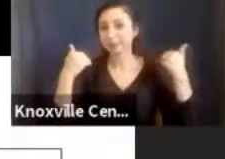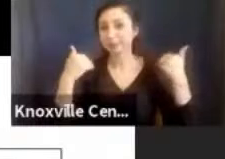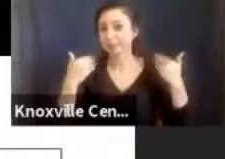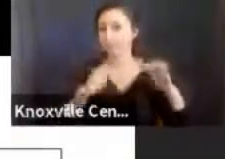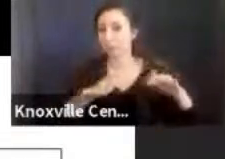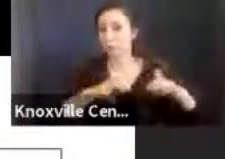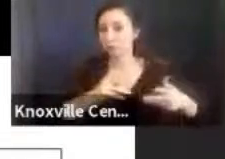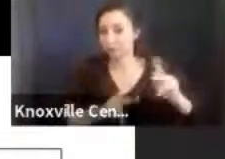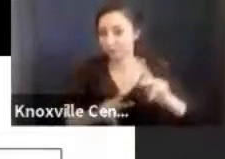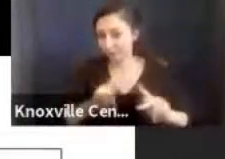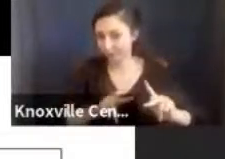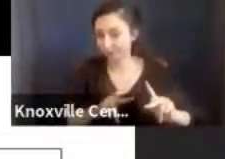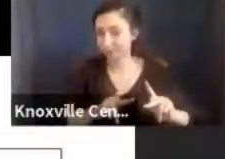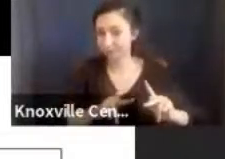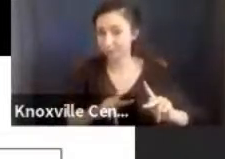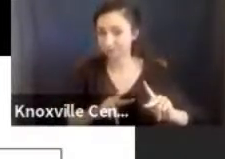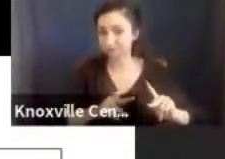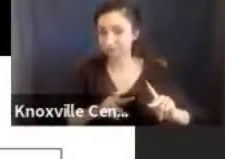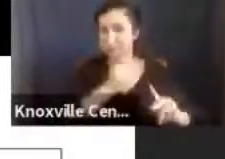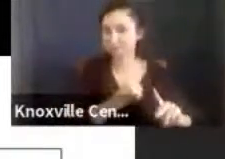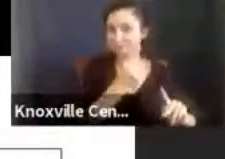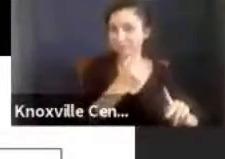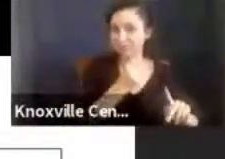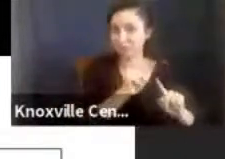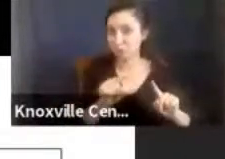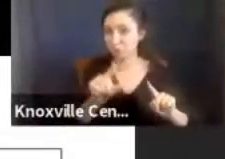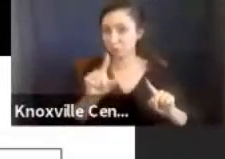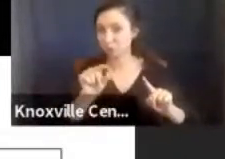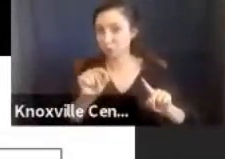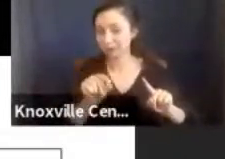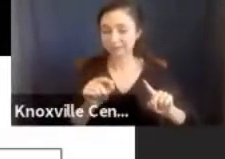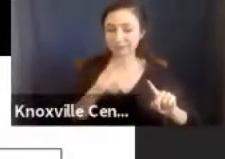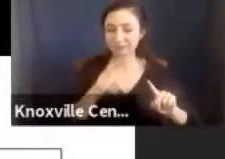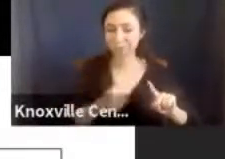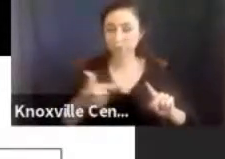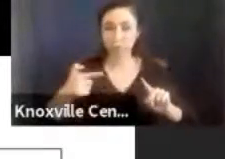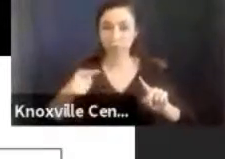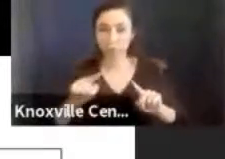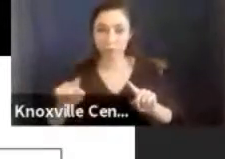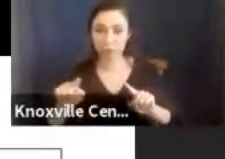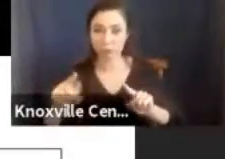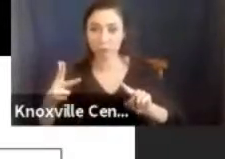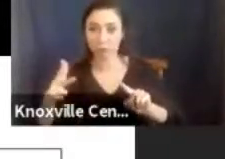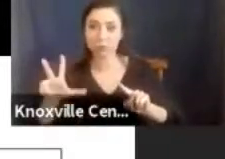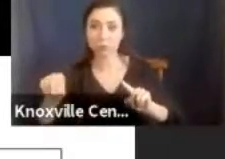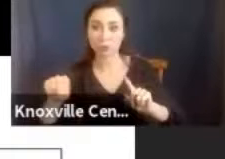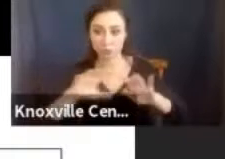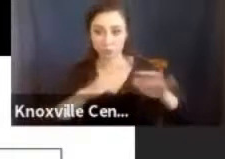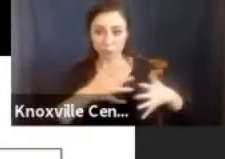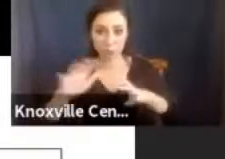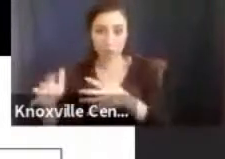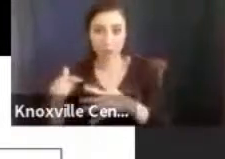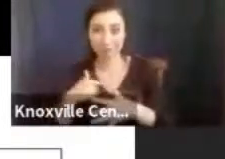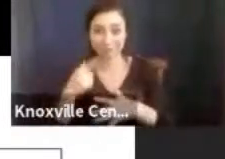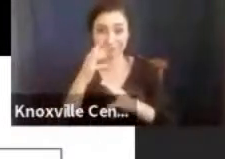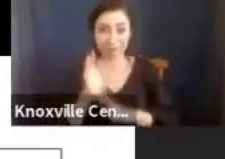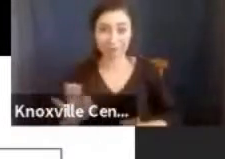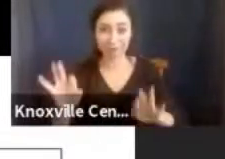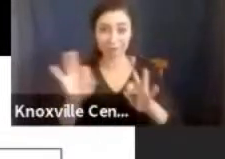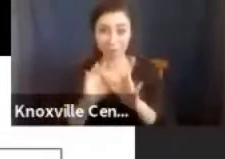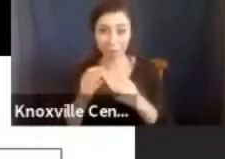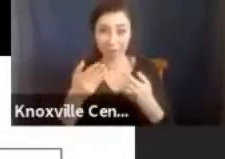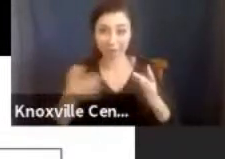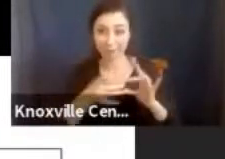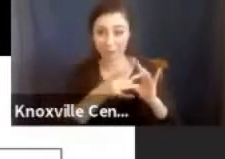that 11 to 20 and 21 to 30, we'll see that there's, I think the important point to make here is that the correlation still